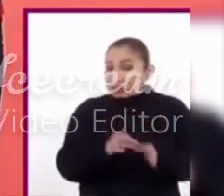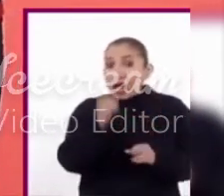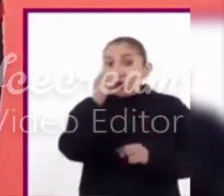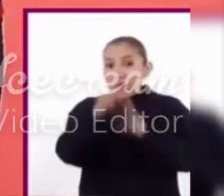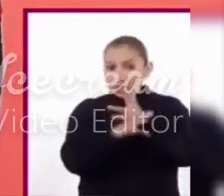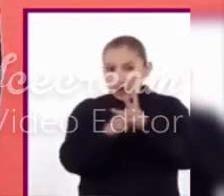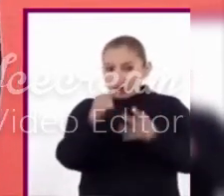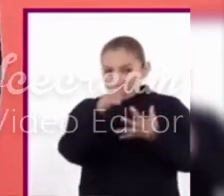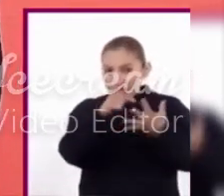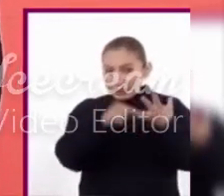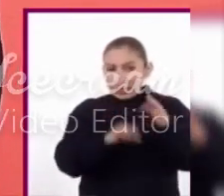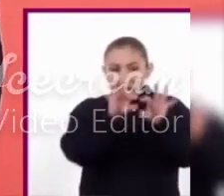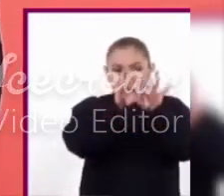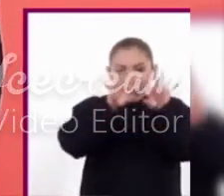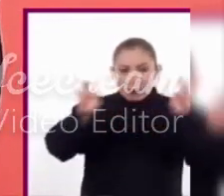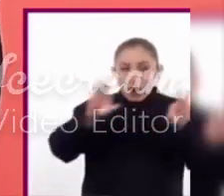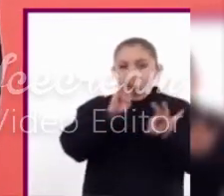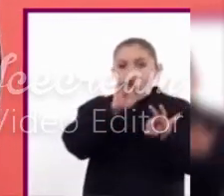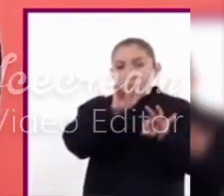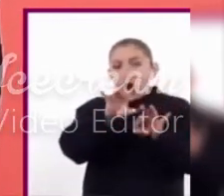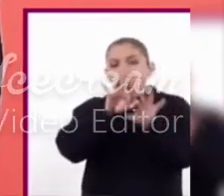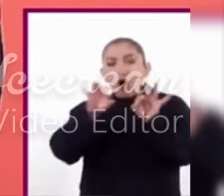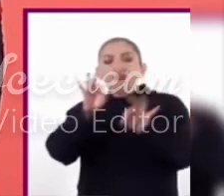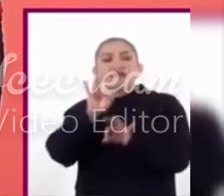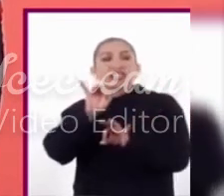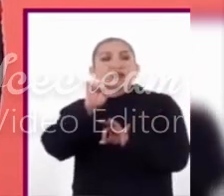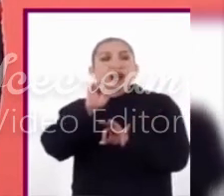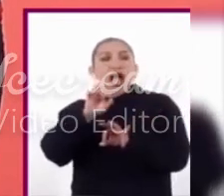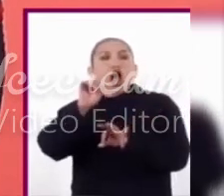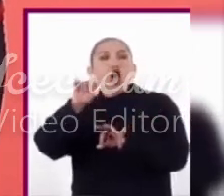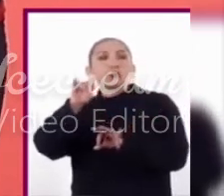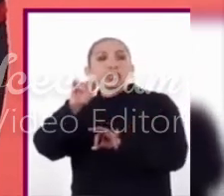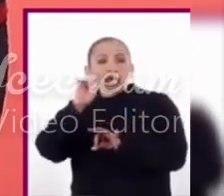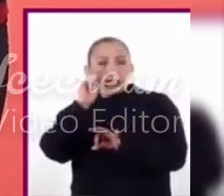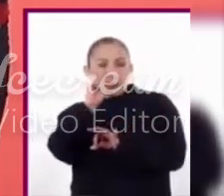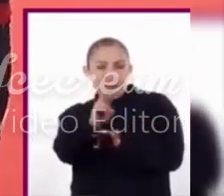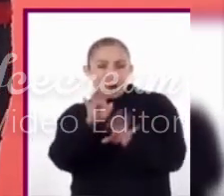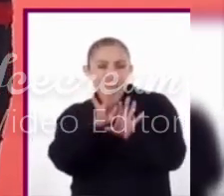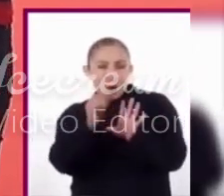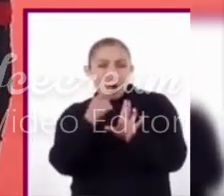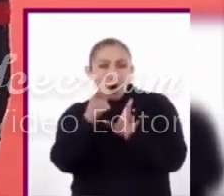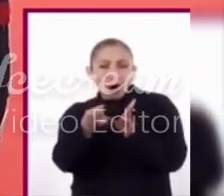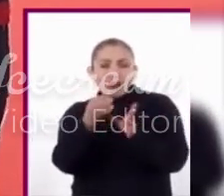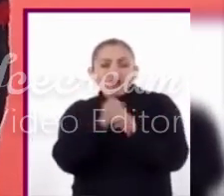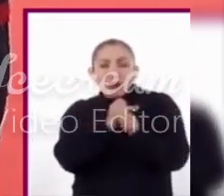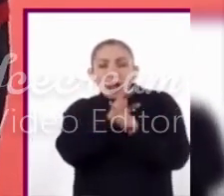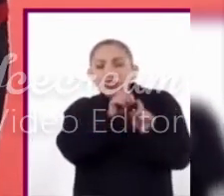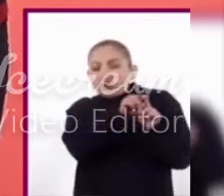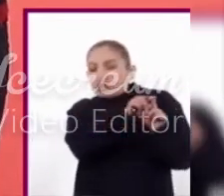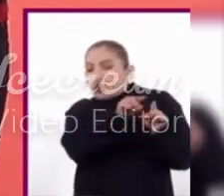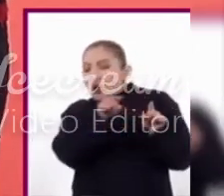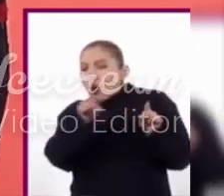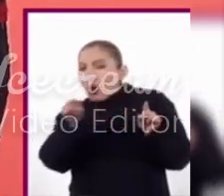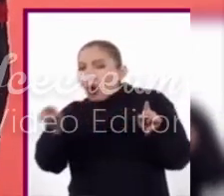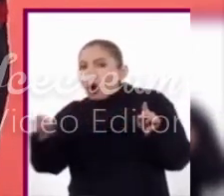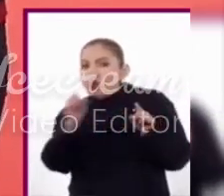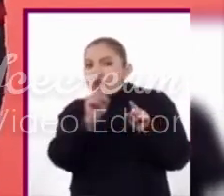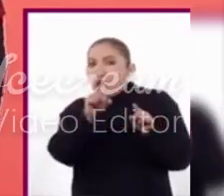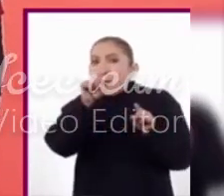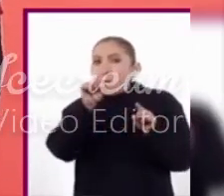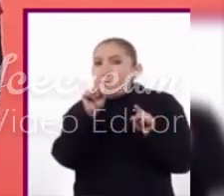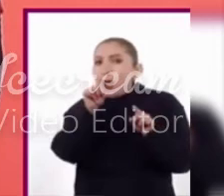sus componentes son cables de cobre o de fibra óptica que se distinguen por remitir información mediante